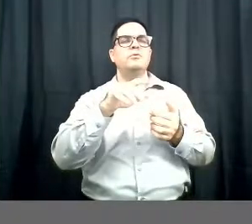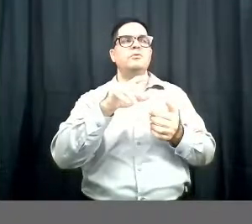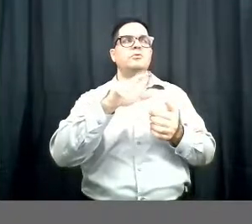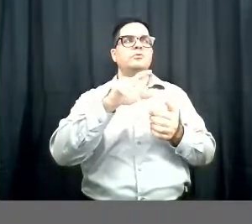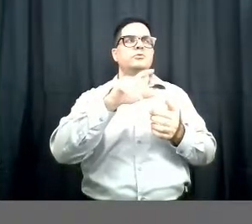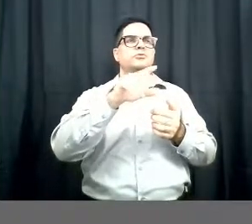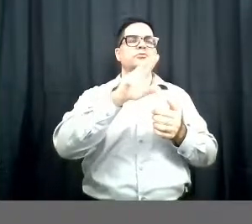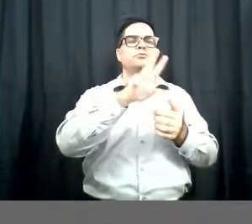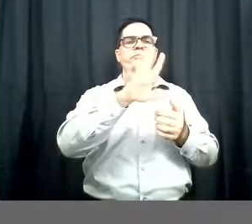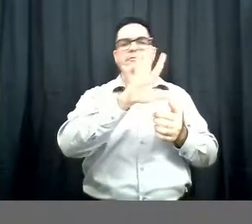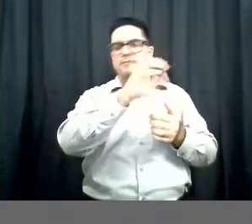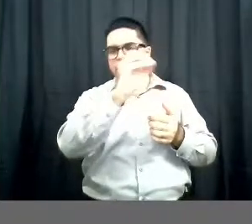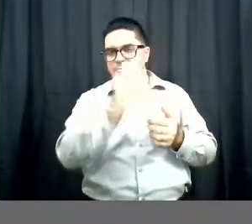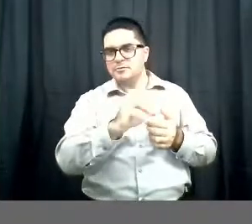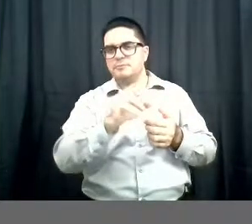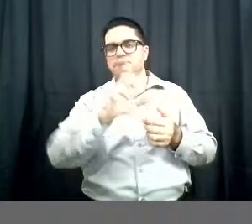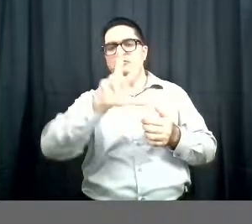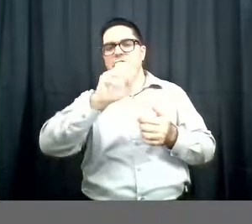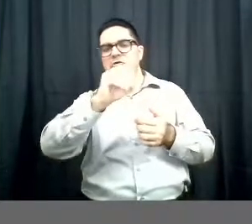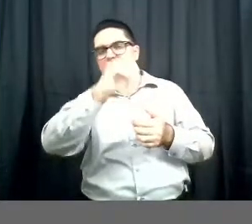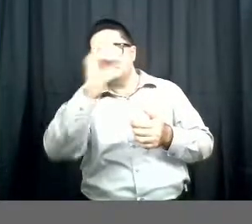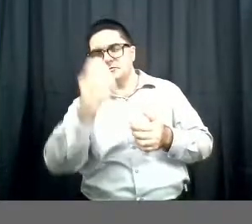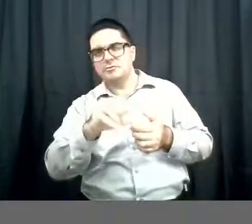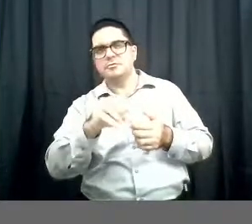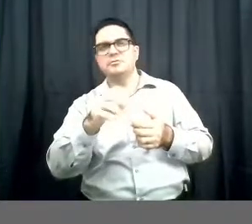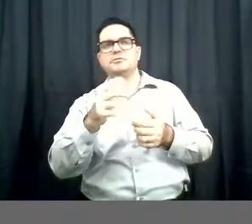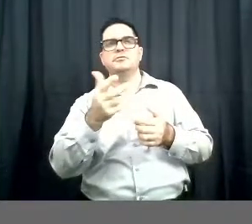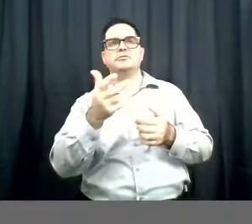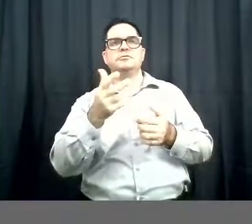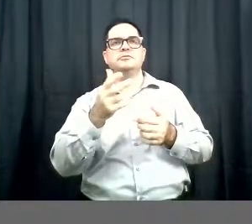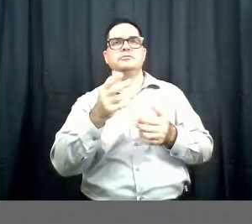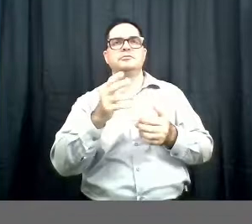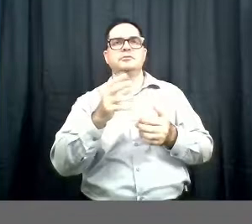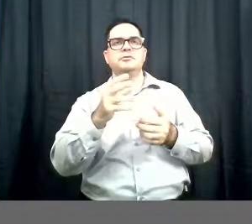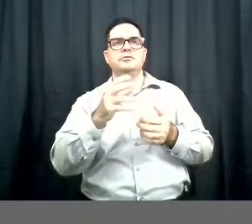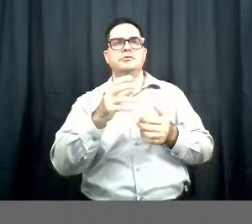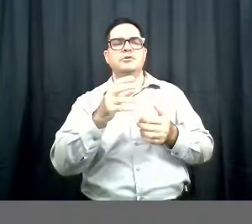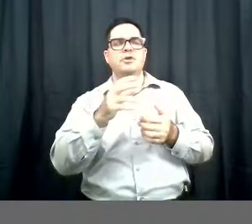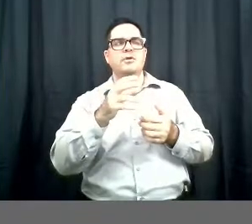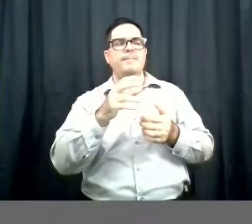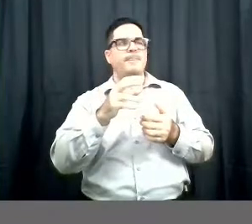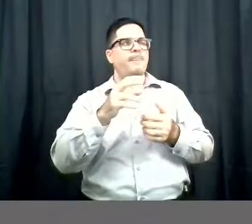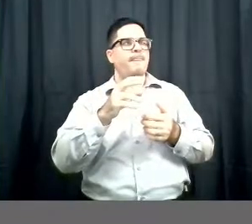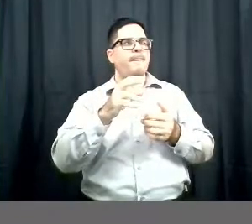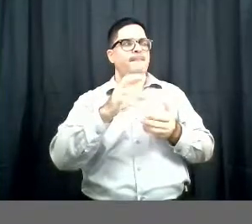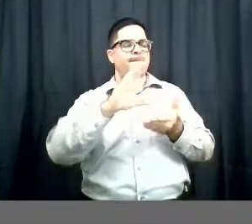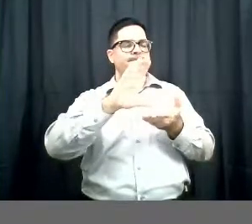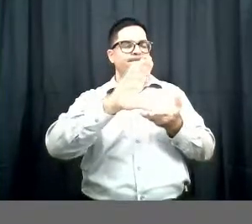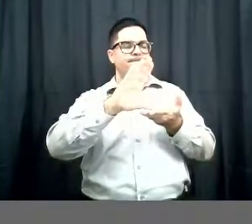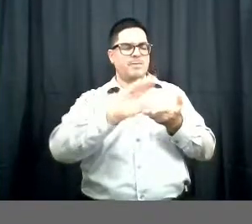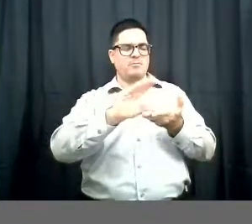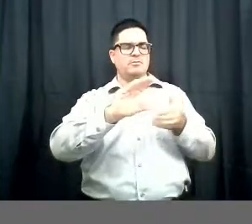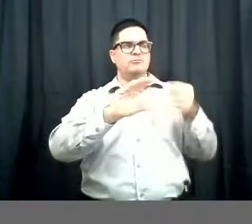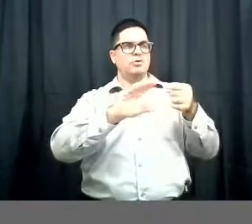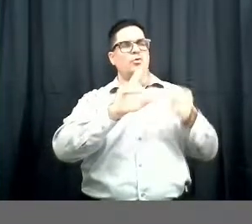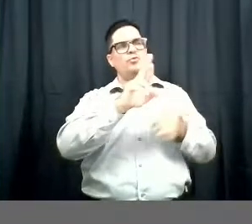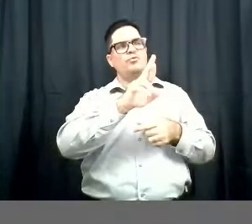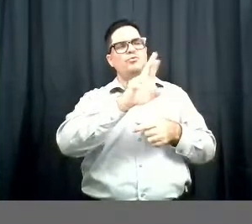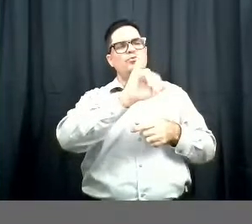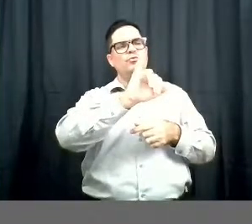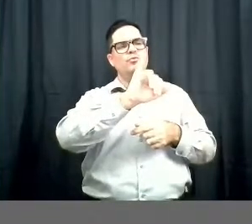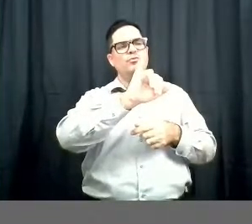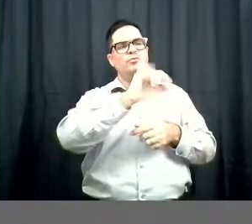30% in terms of the bucket that is called as right sizing. And the level of reductions that is